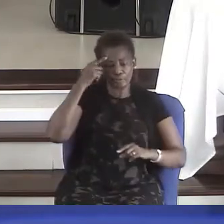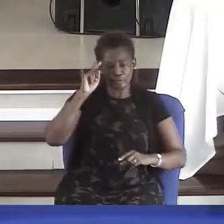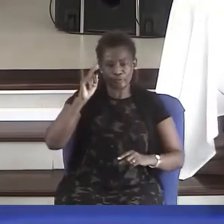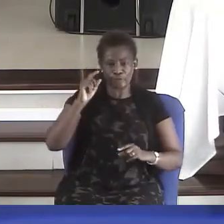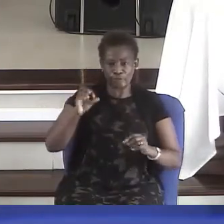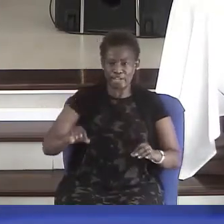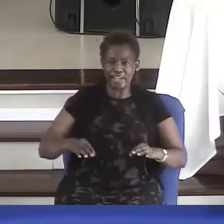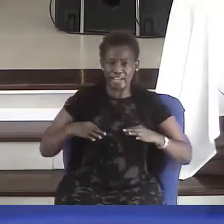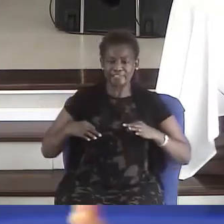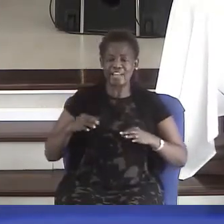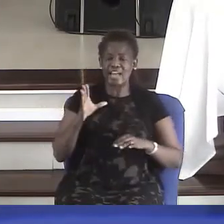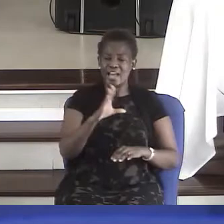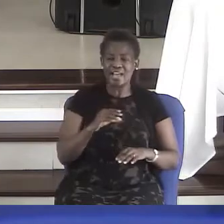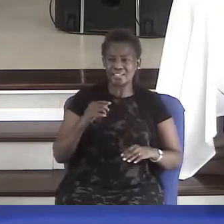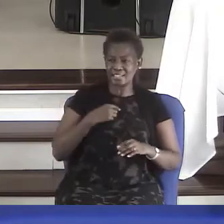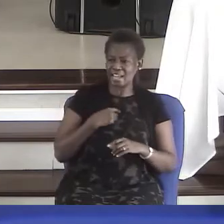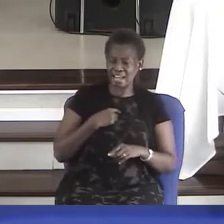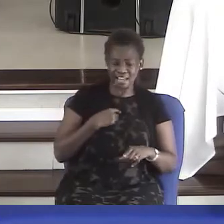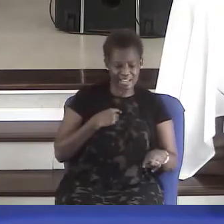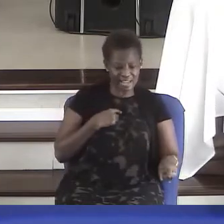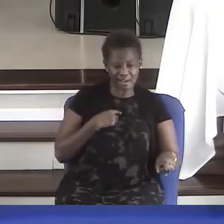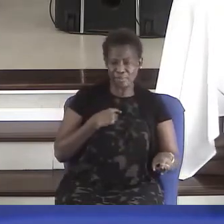holding on in order to,